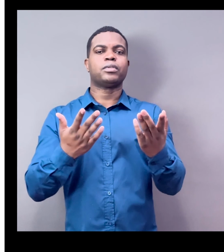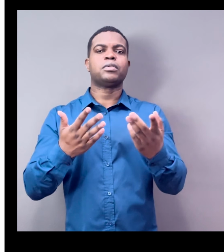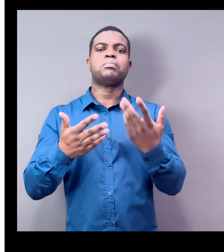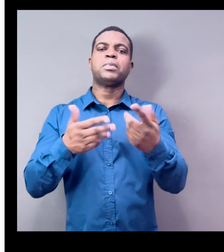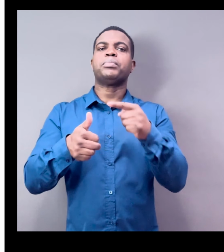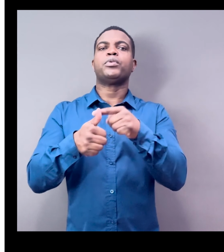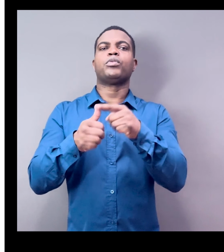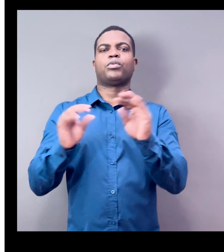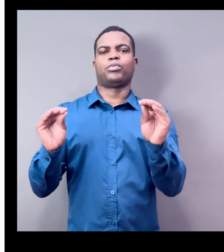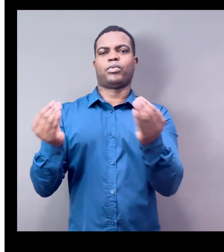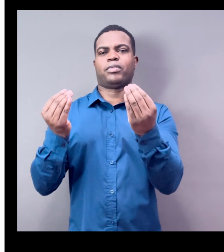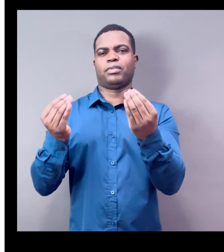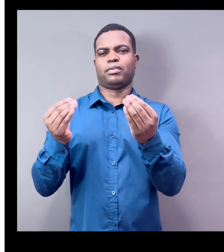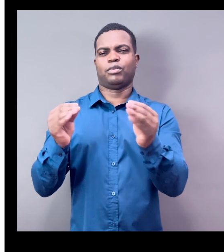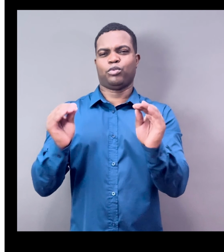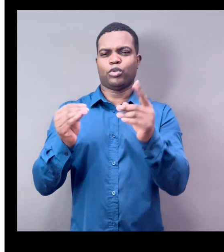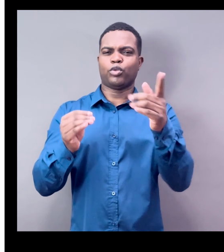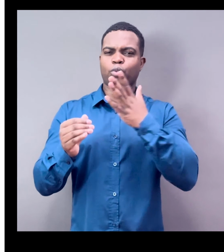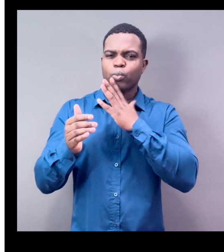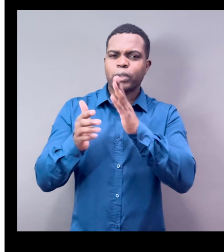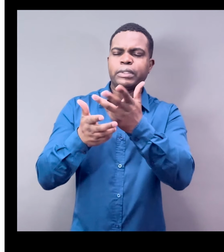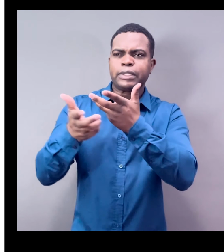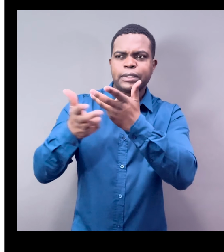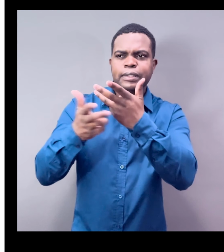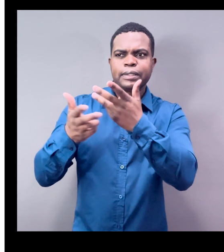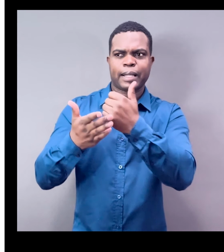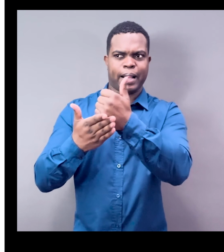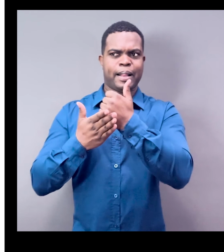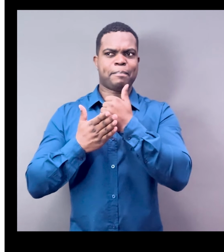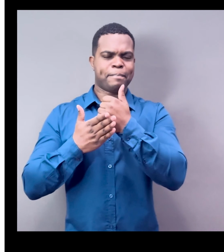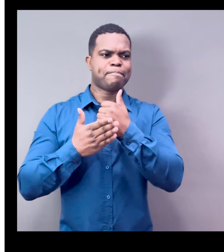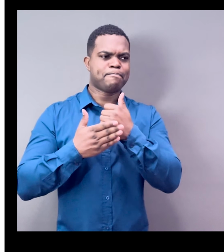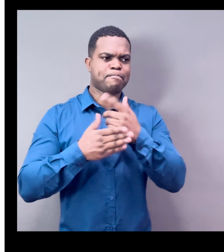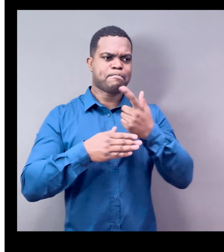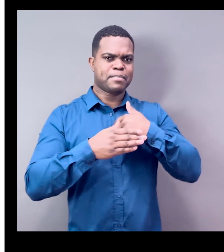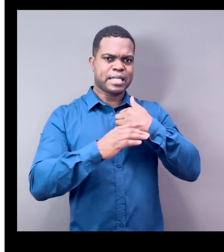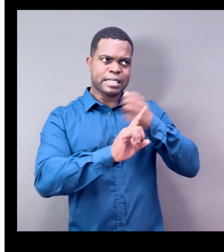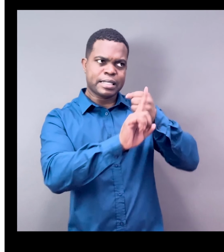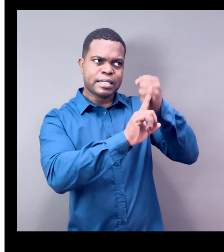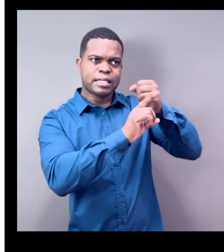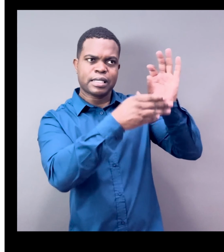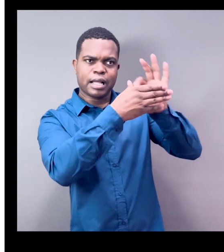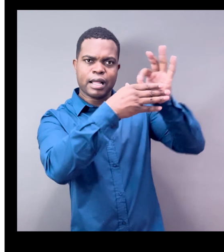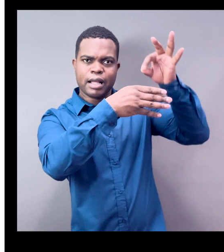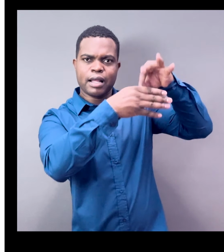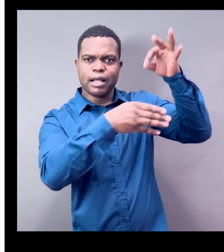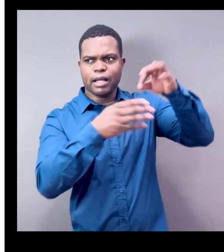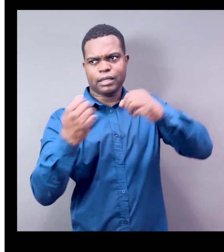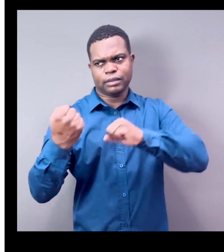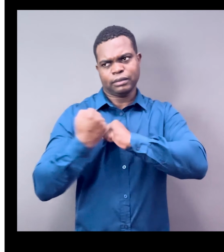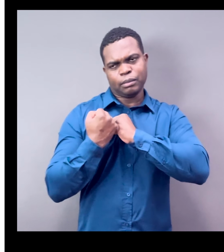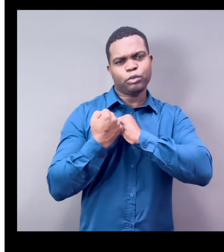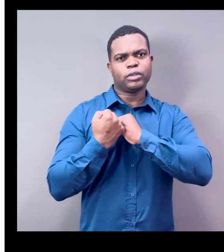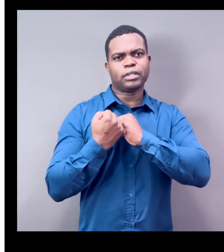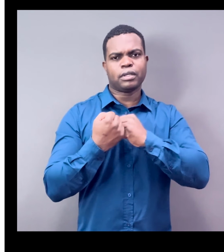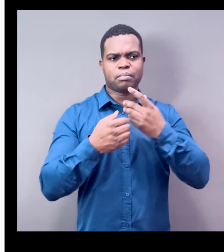want to approach, the youth you want to encourage, or the youth you want to designed a campaign for.